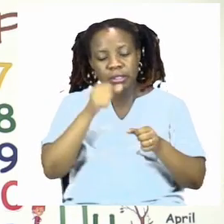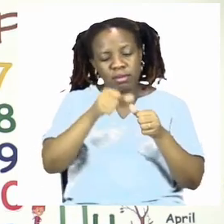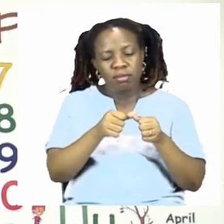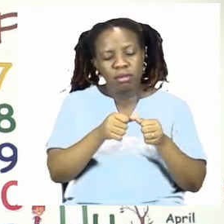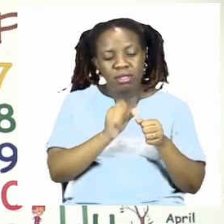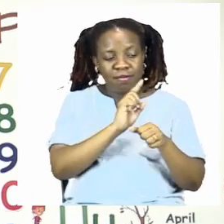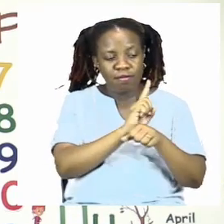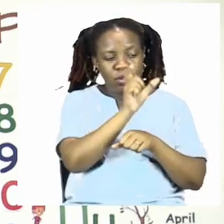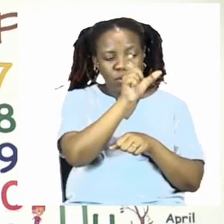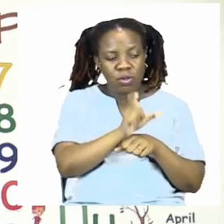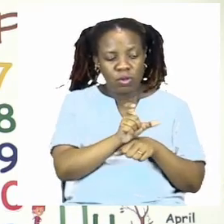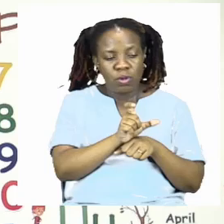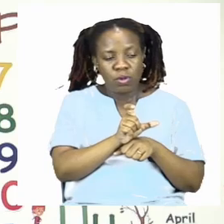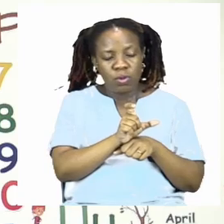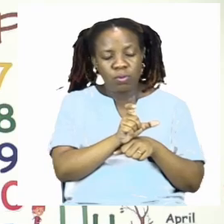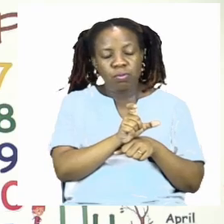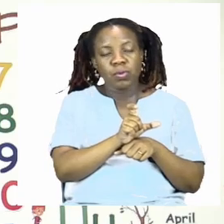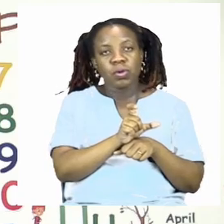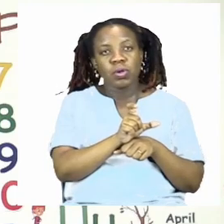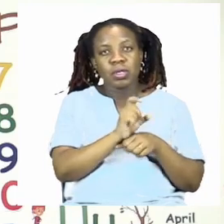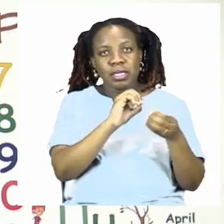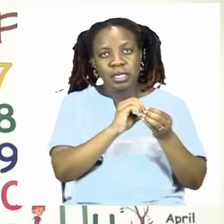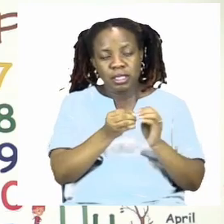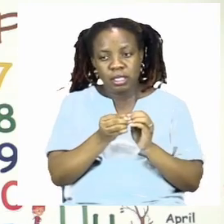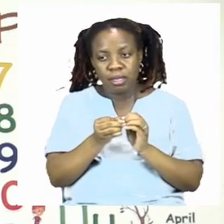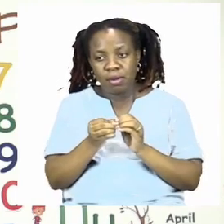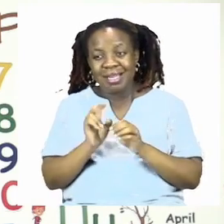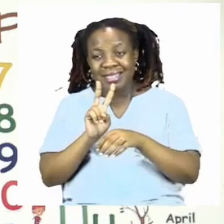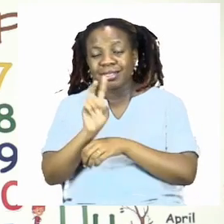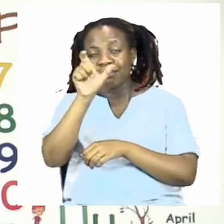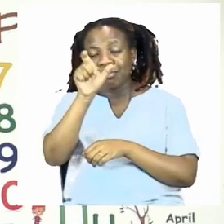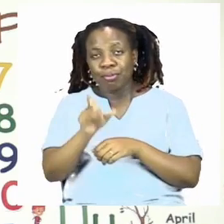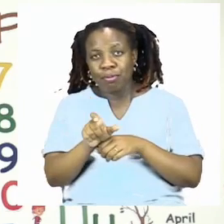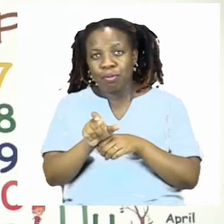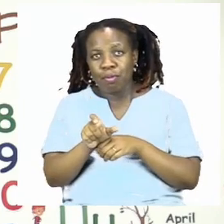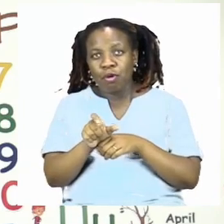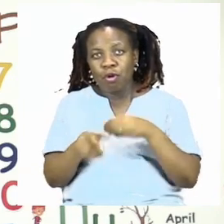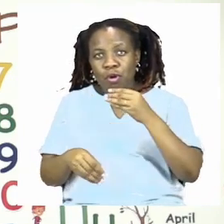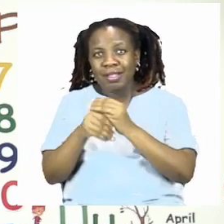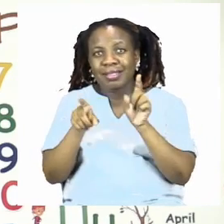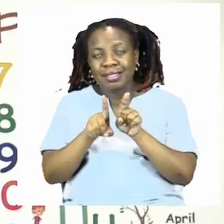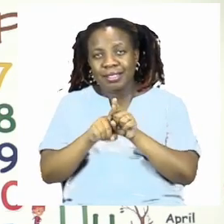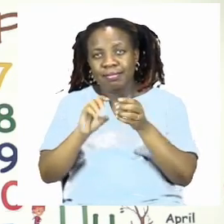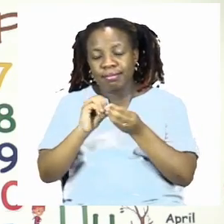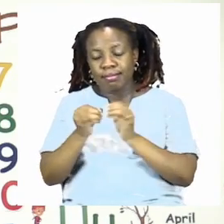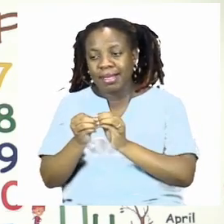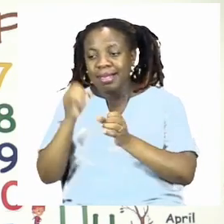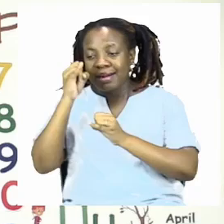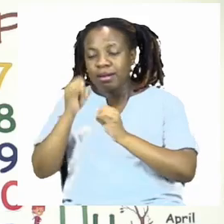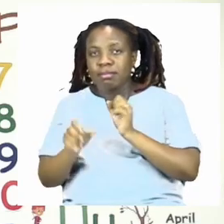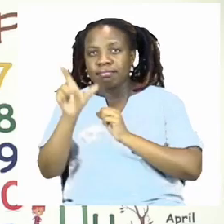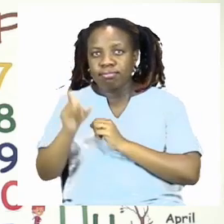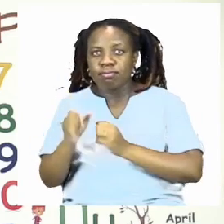first column, second column double, third column half. Now we take the number 30, if we double 30